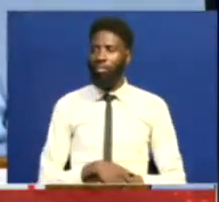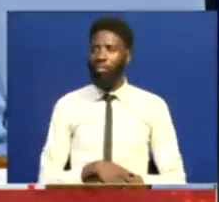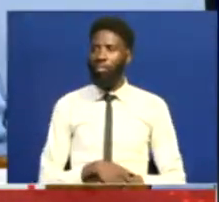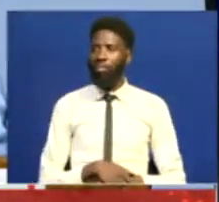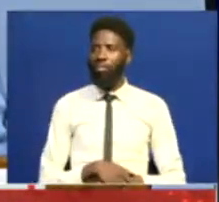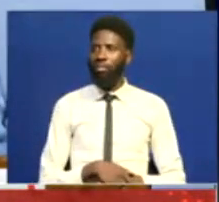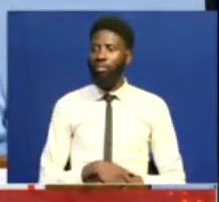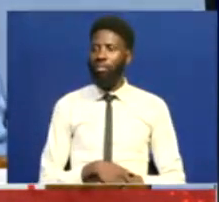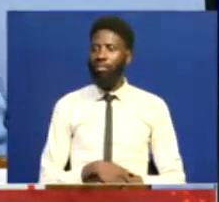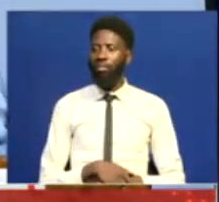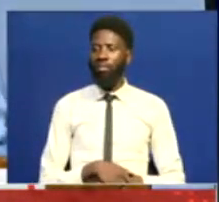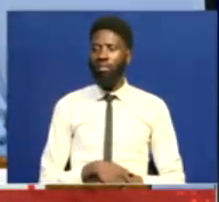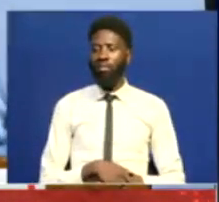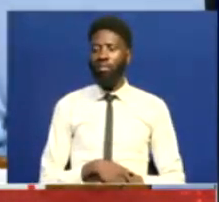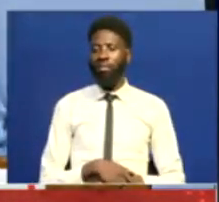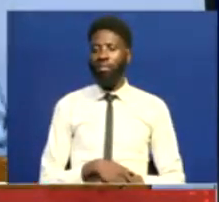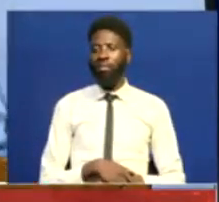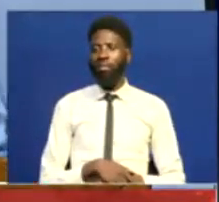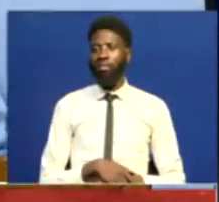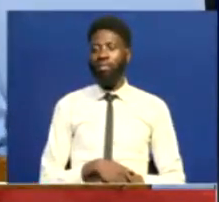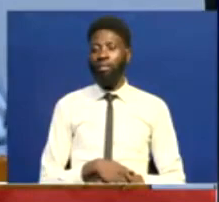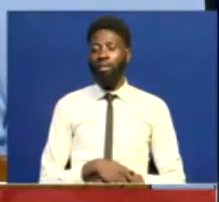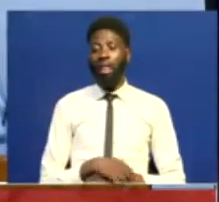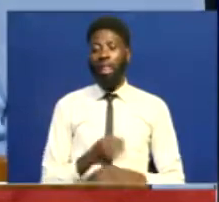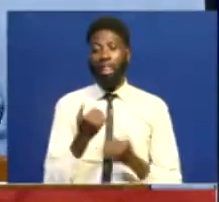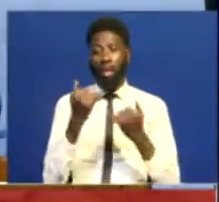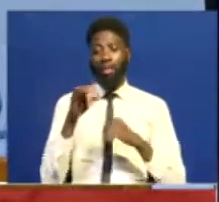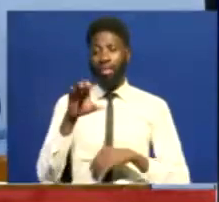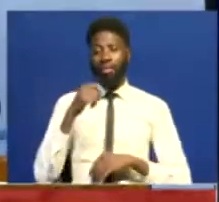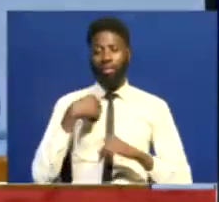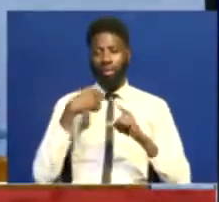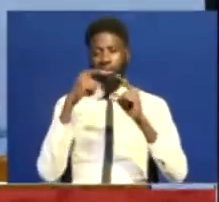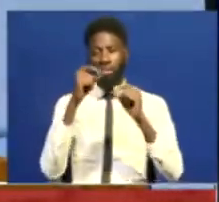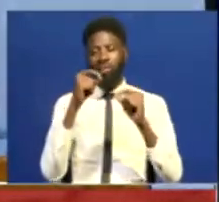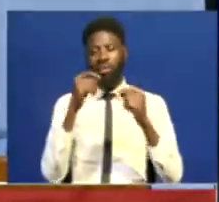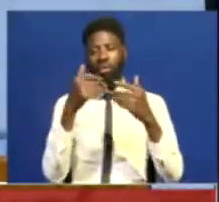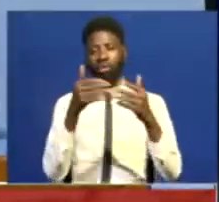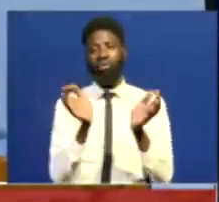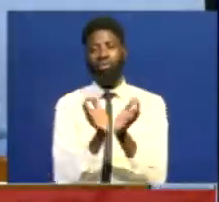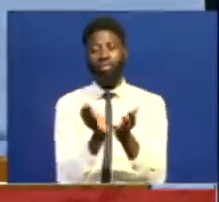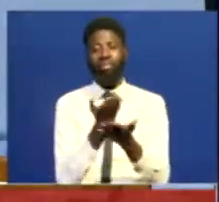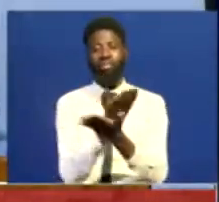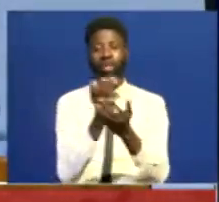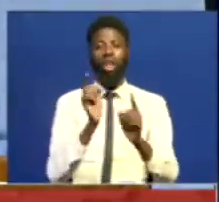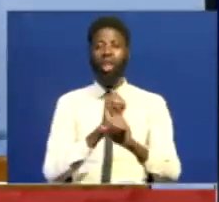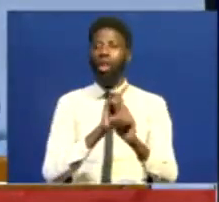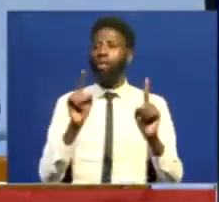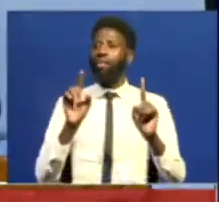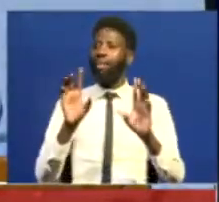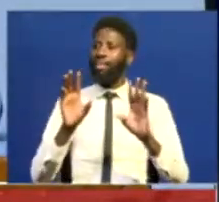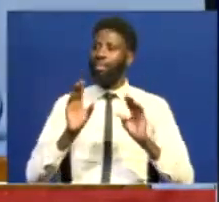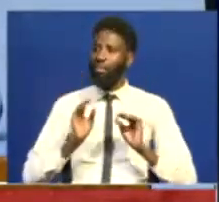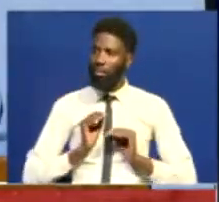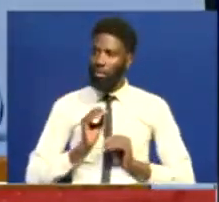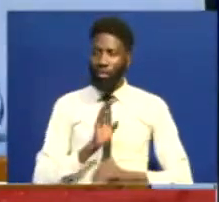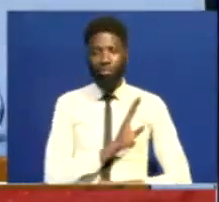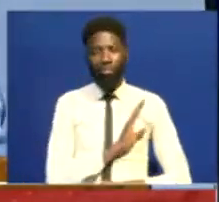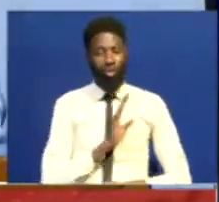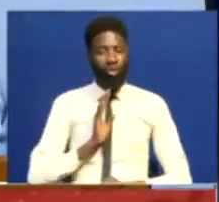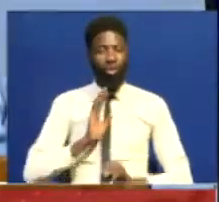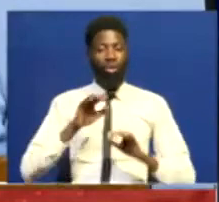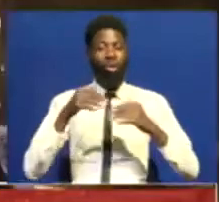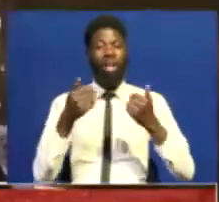Bwana Waziri, I want to tell you, this community here will not allow the board or anyone else